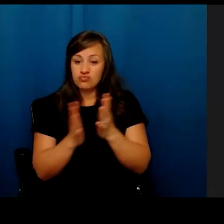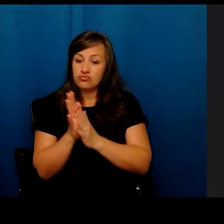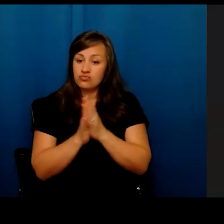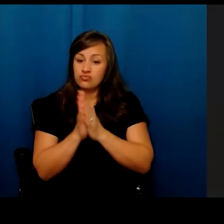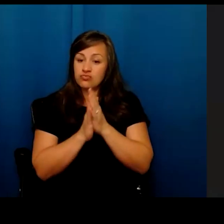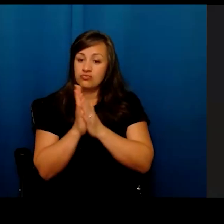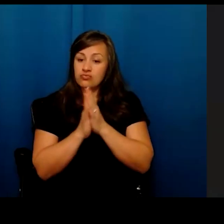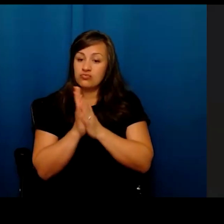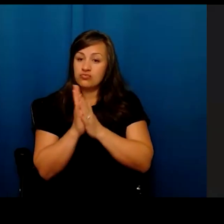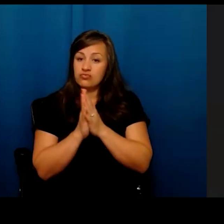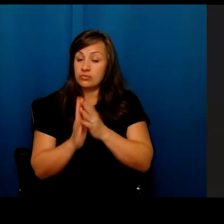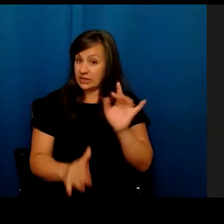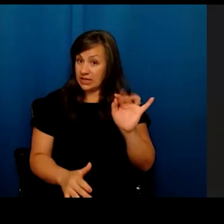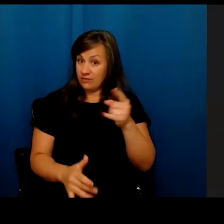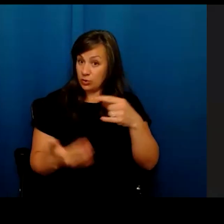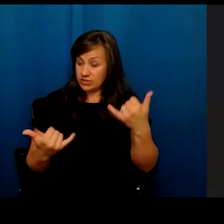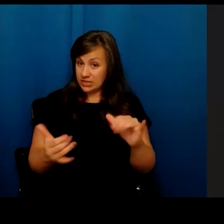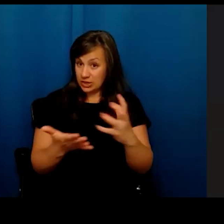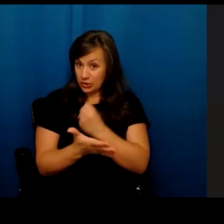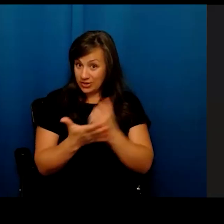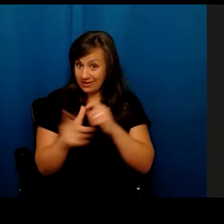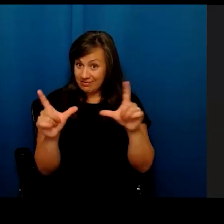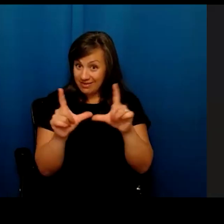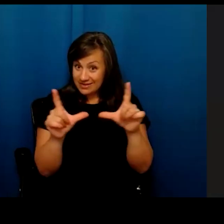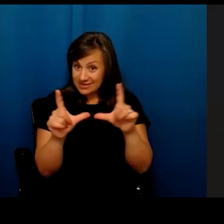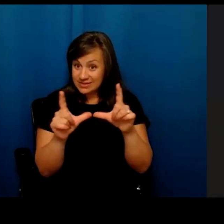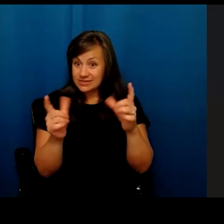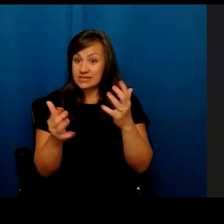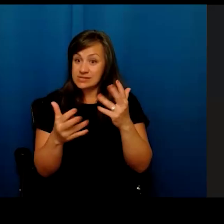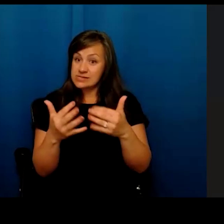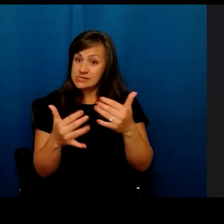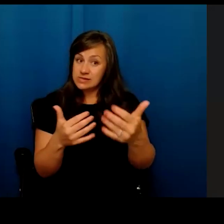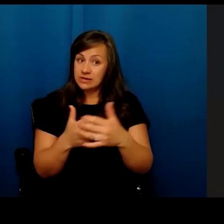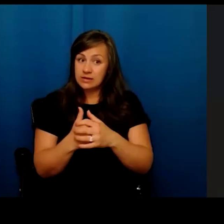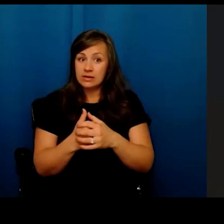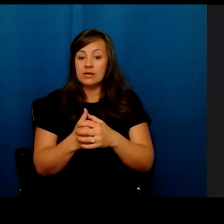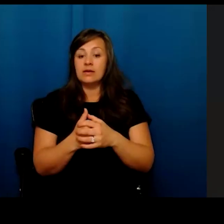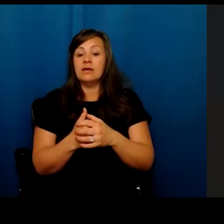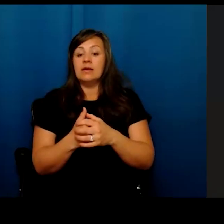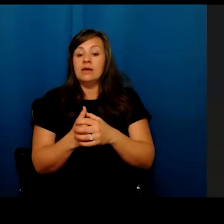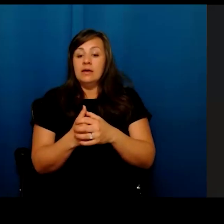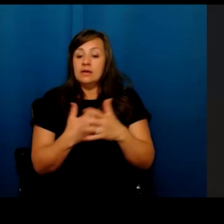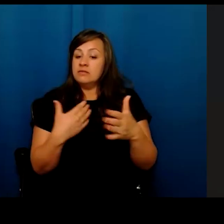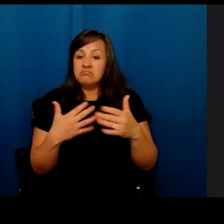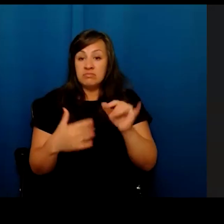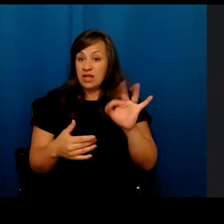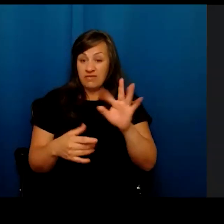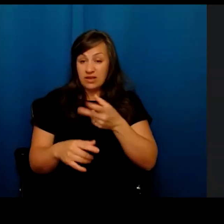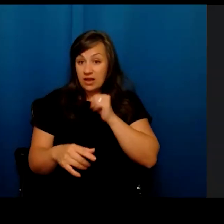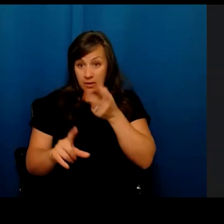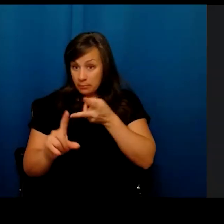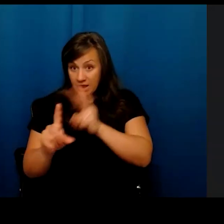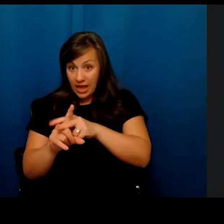if you're still earning Google licenses, and even if I'll say this, even if it's not necessarily applying to your degree